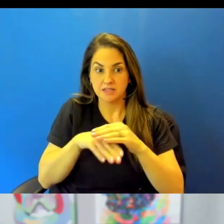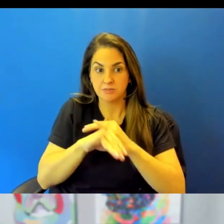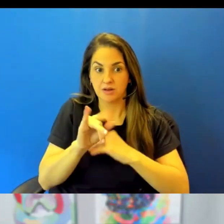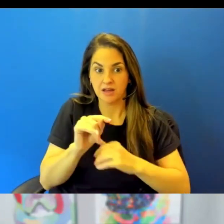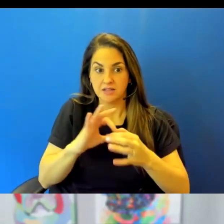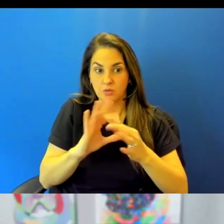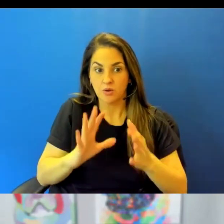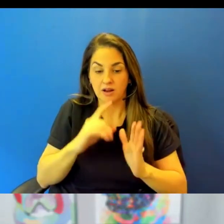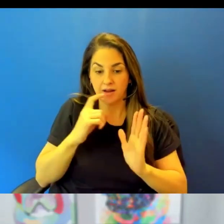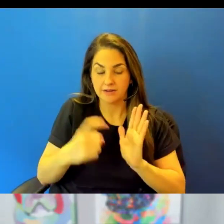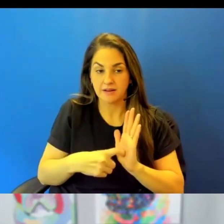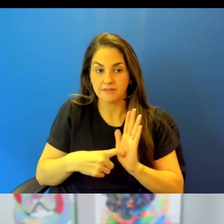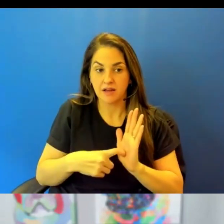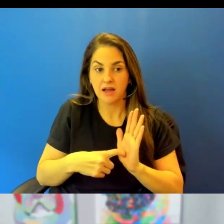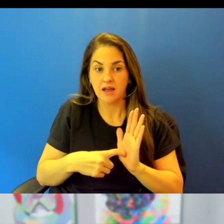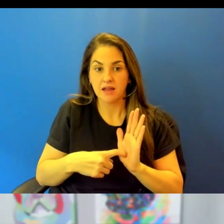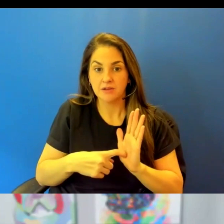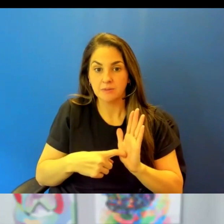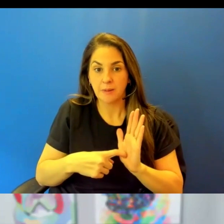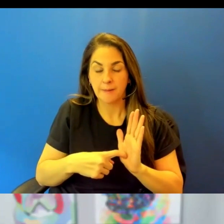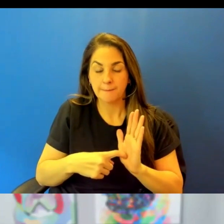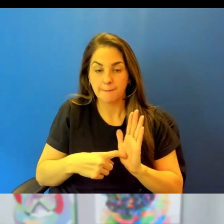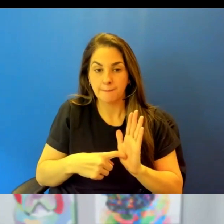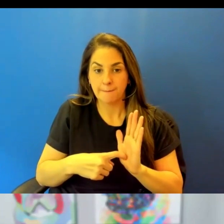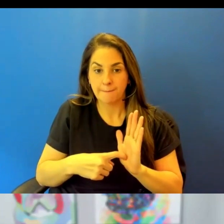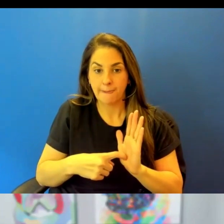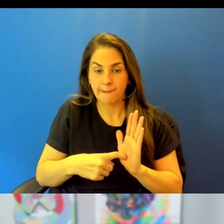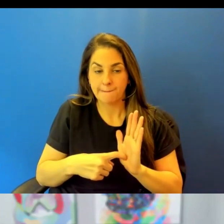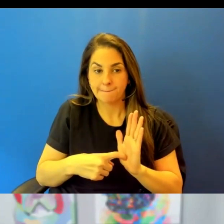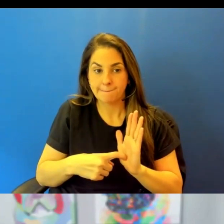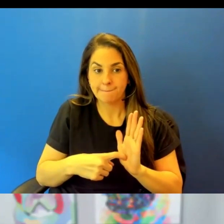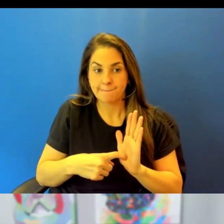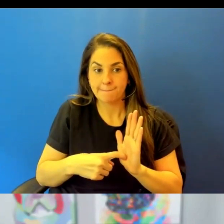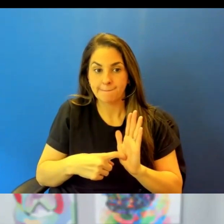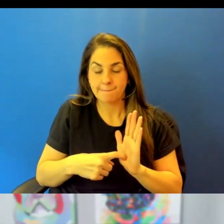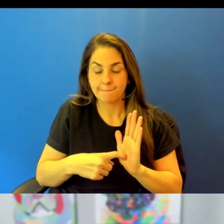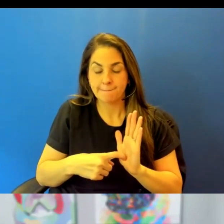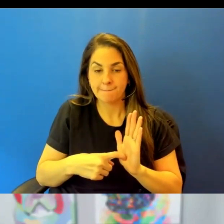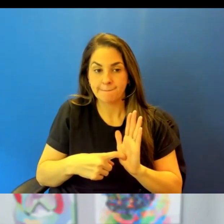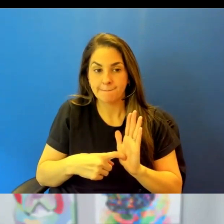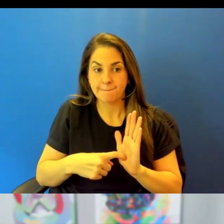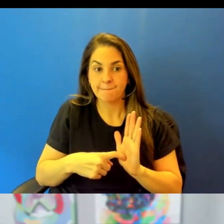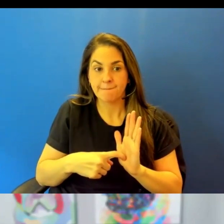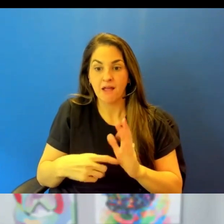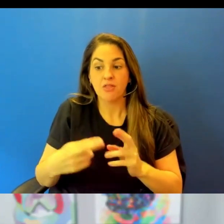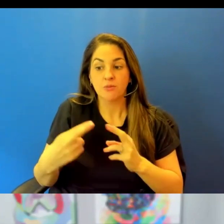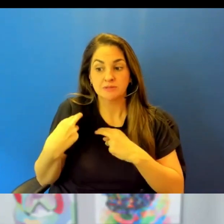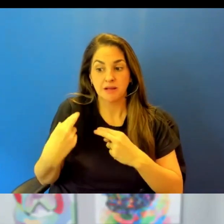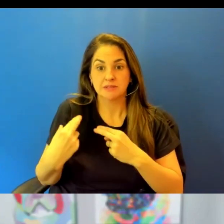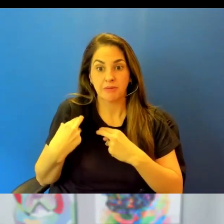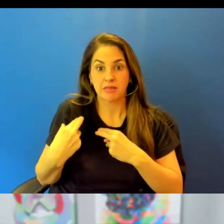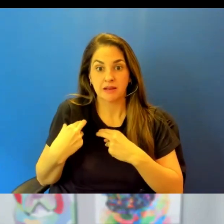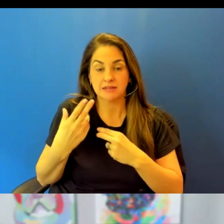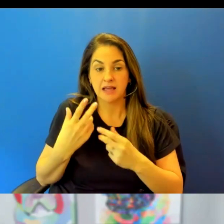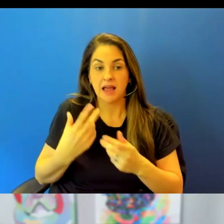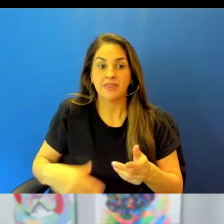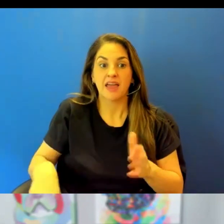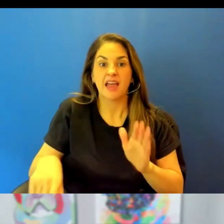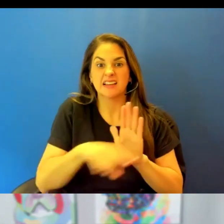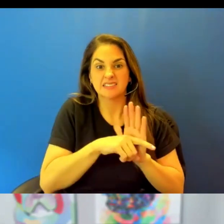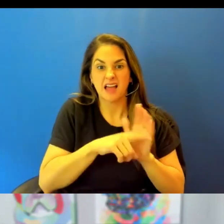coordinator identified, um, have assigned those responsibilities to an